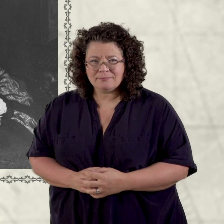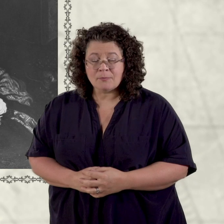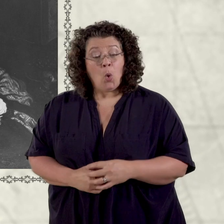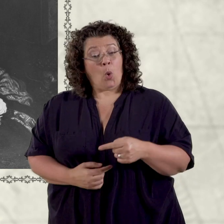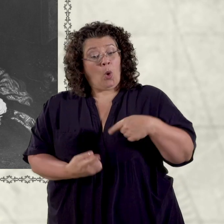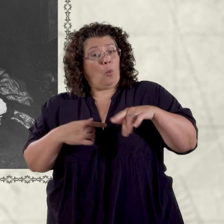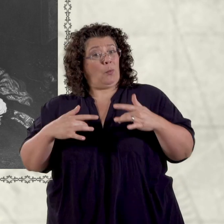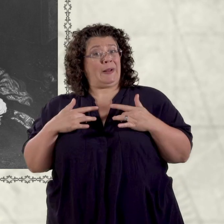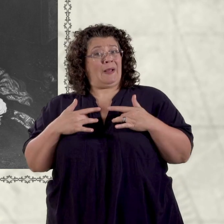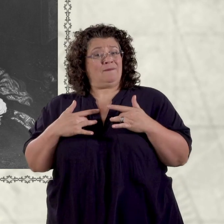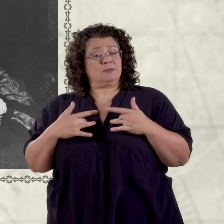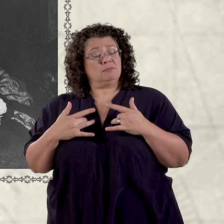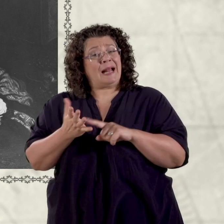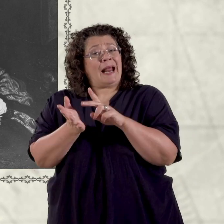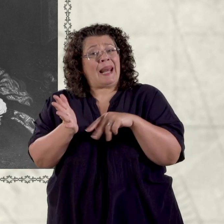our only son.